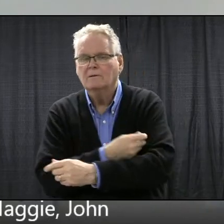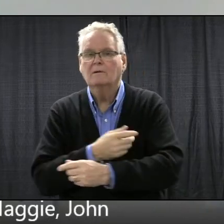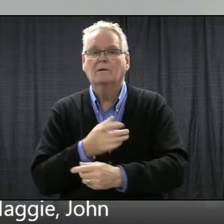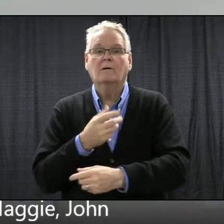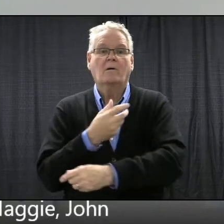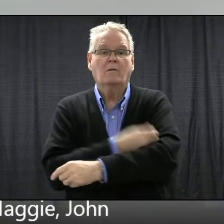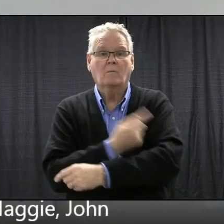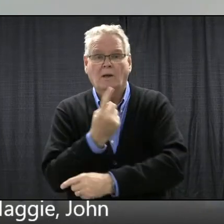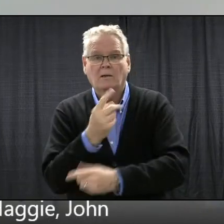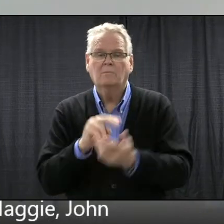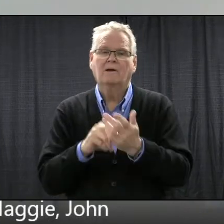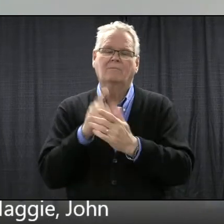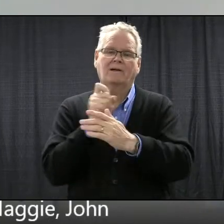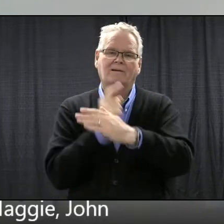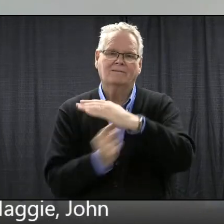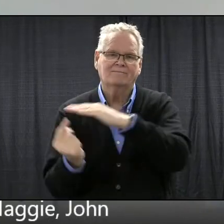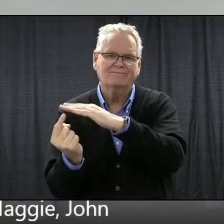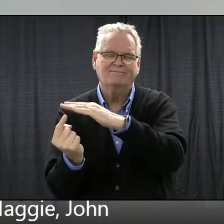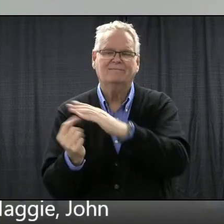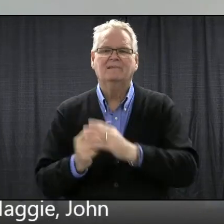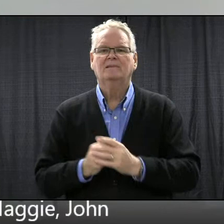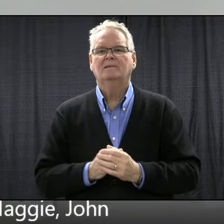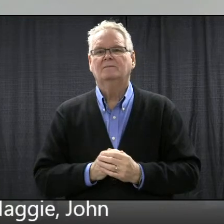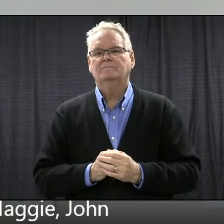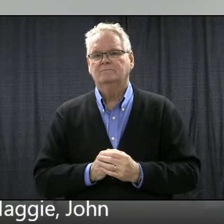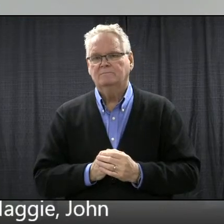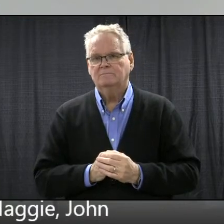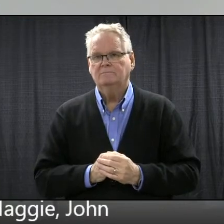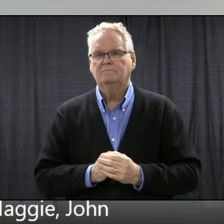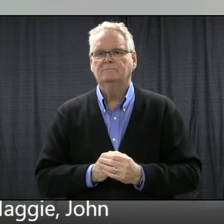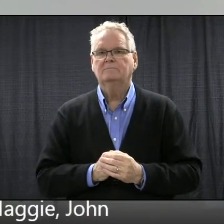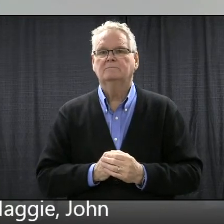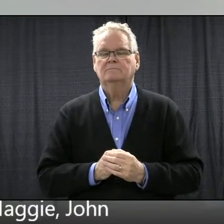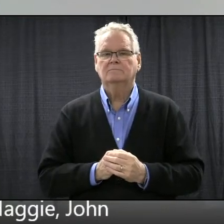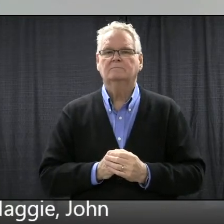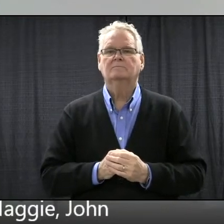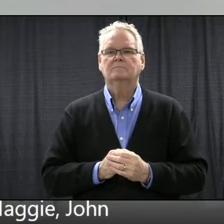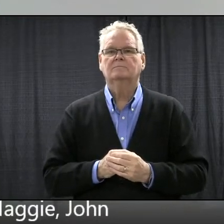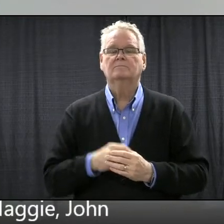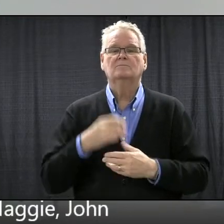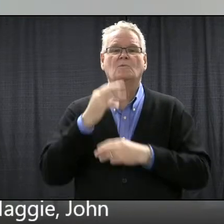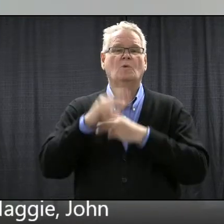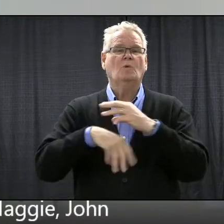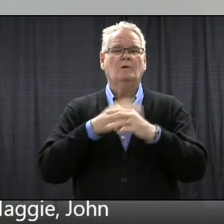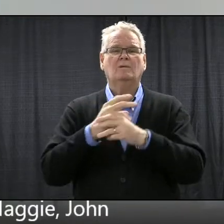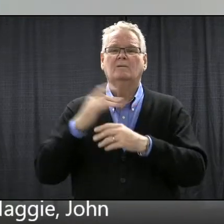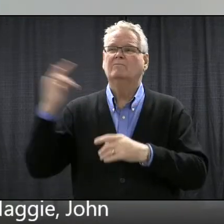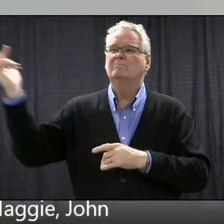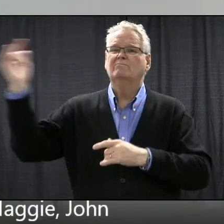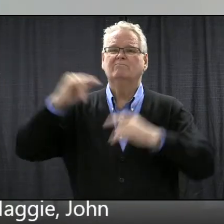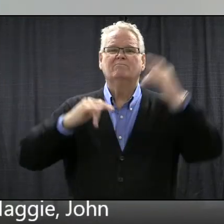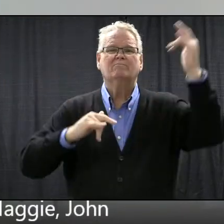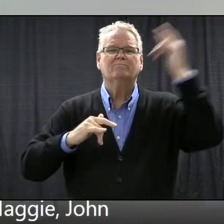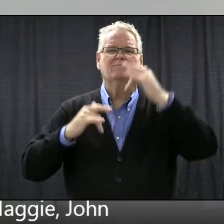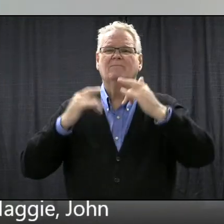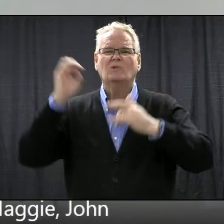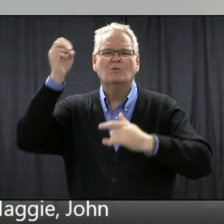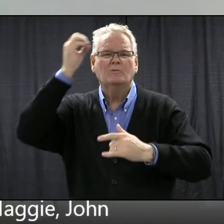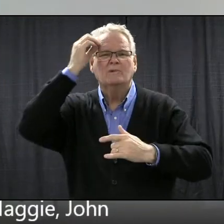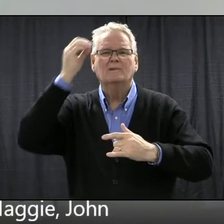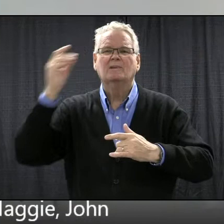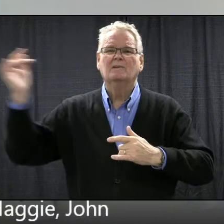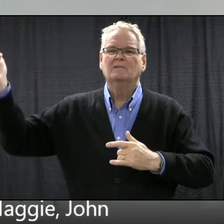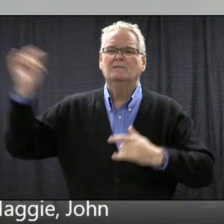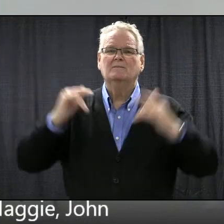instructions from Canada Border Services Agency about to the contrary, international travellers will now follow